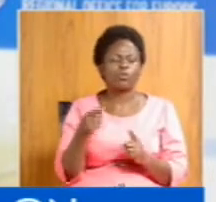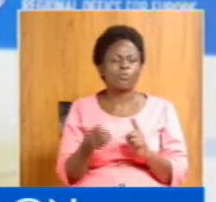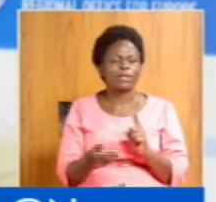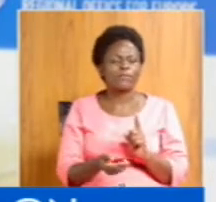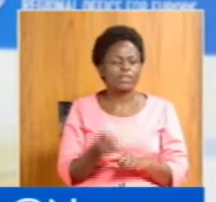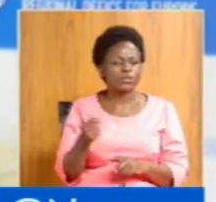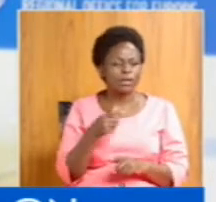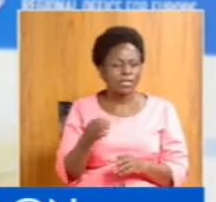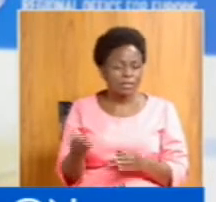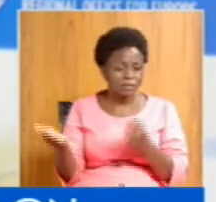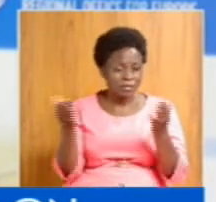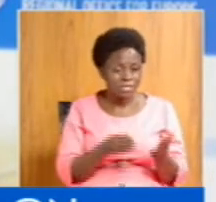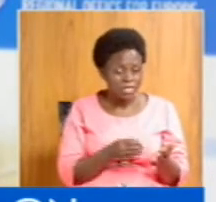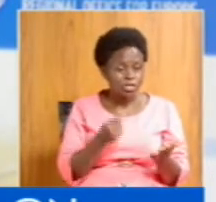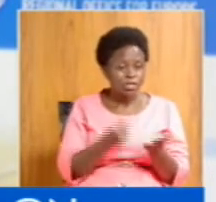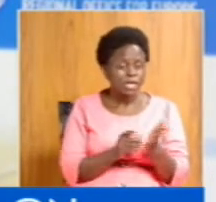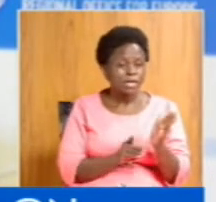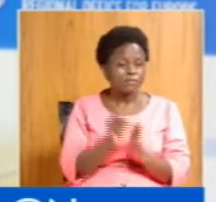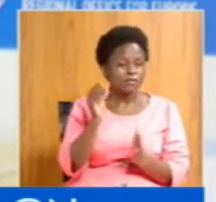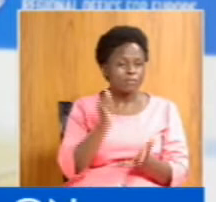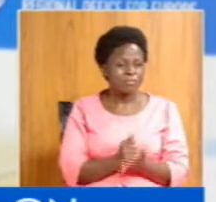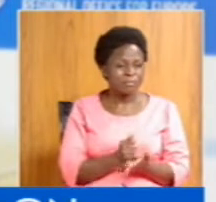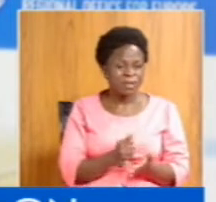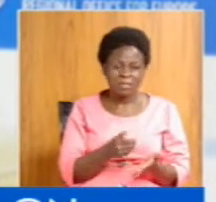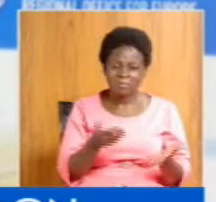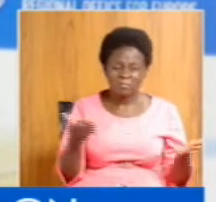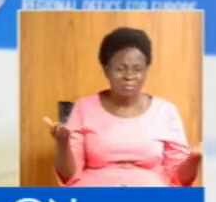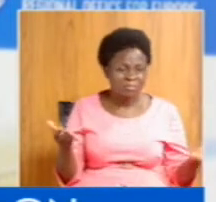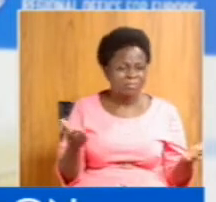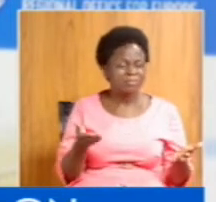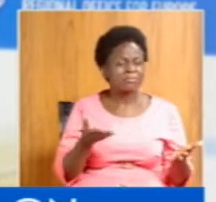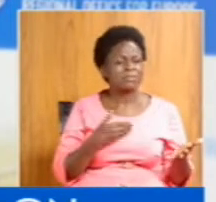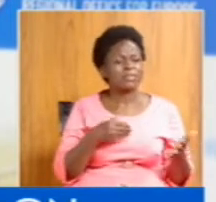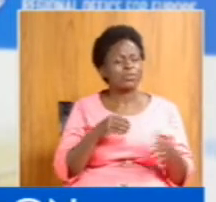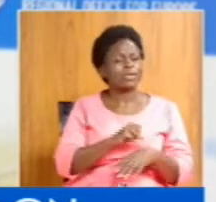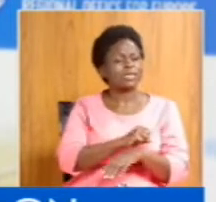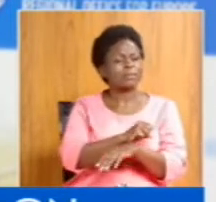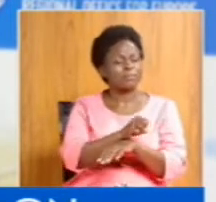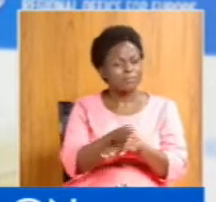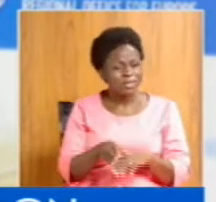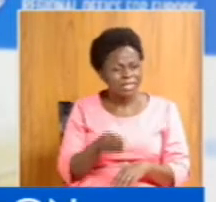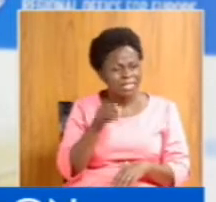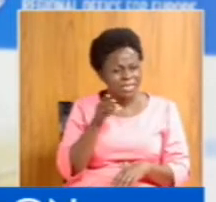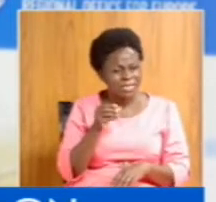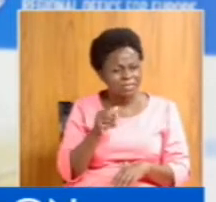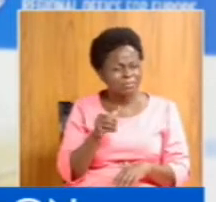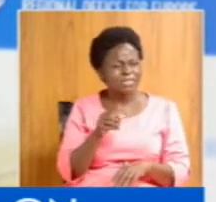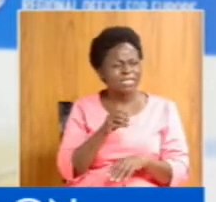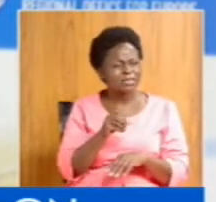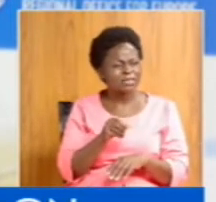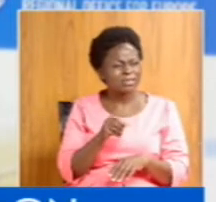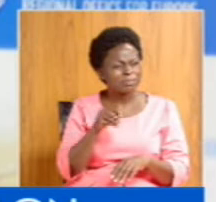things were brought they said Uganda Development Bank decided to implement its strategic plan we are in a pandemic this is money to cushion